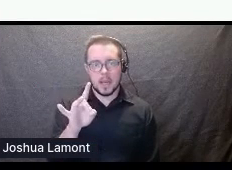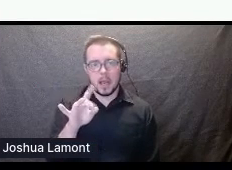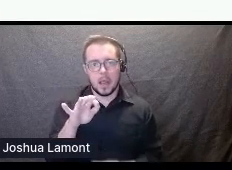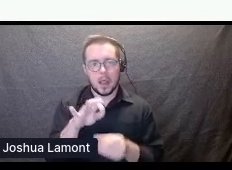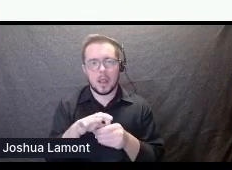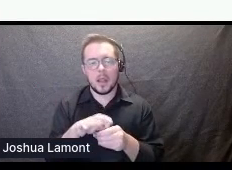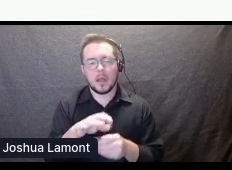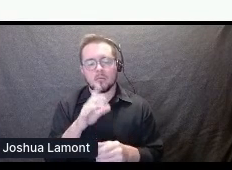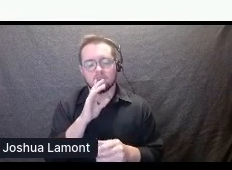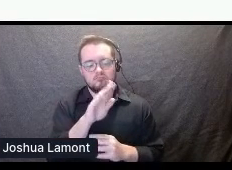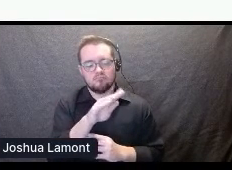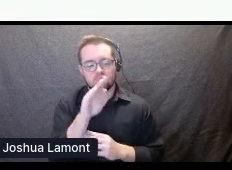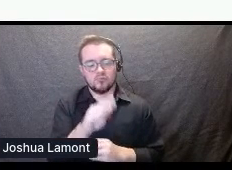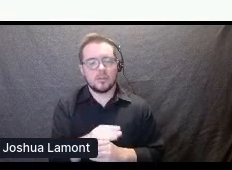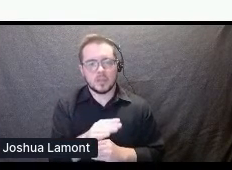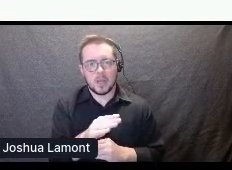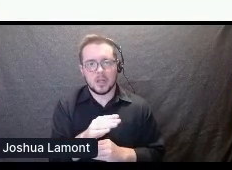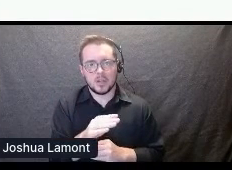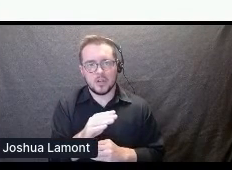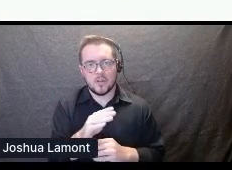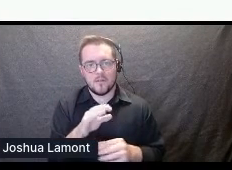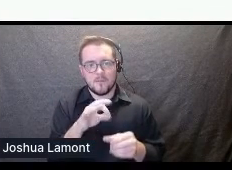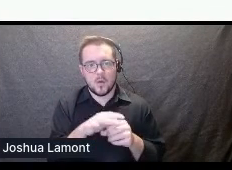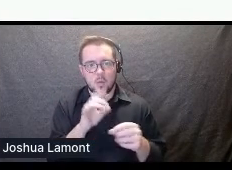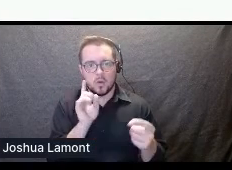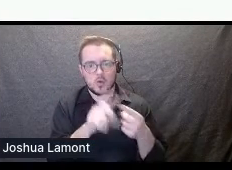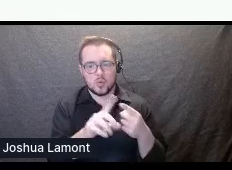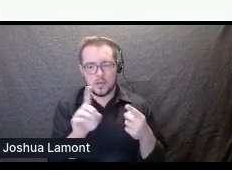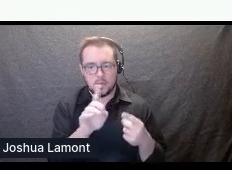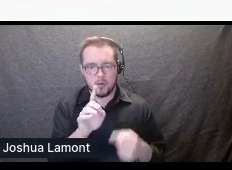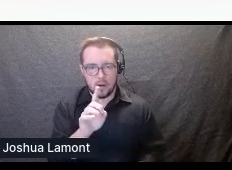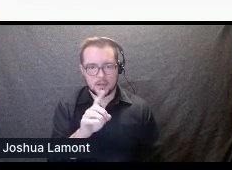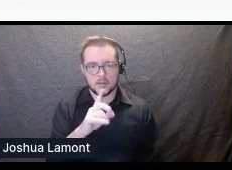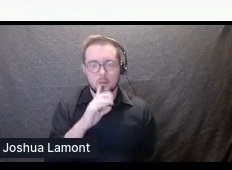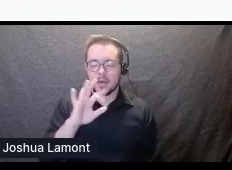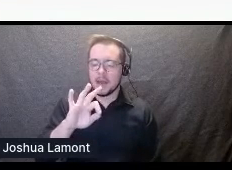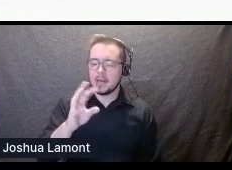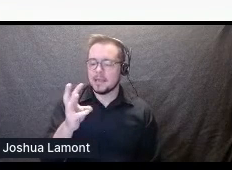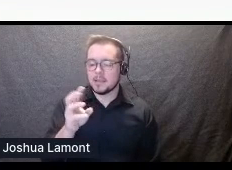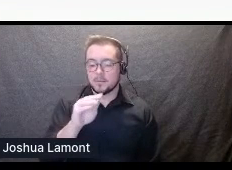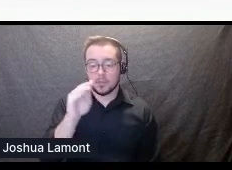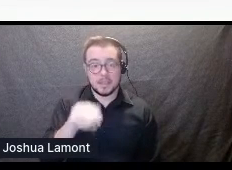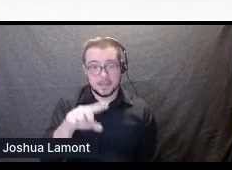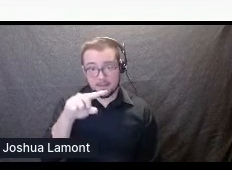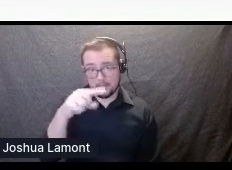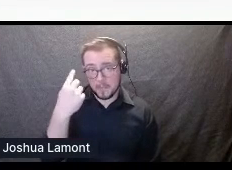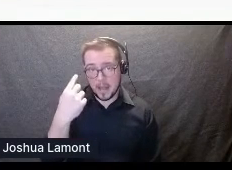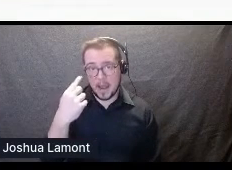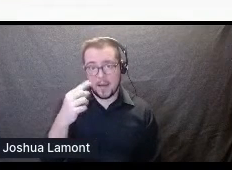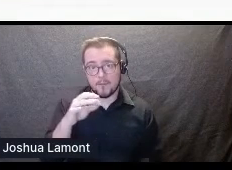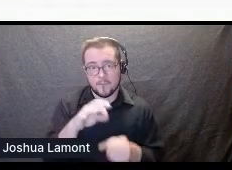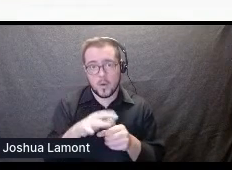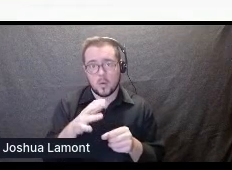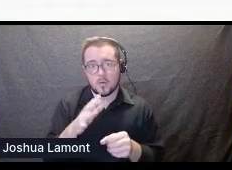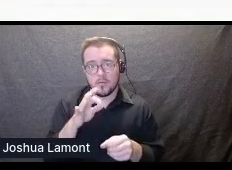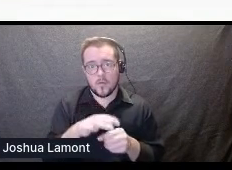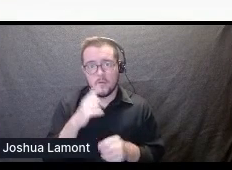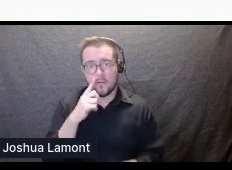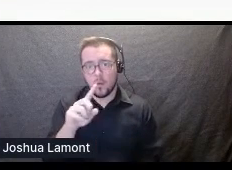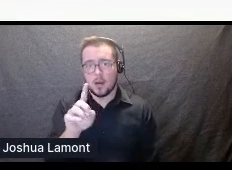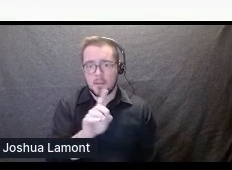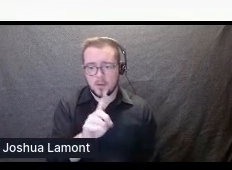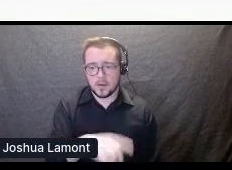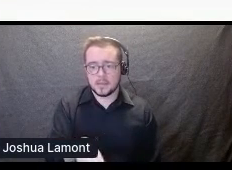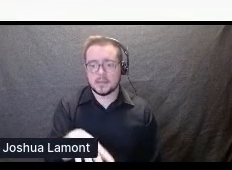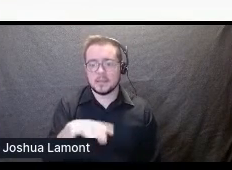following percentages of votes went to Democrats. So 96% of Black voters voted for Democrats, 71%